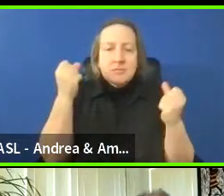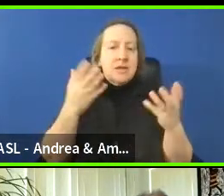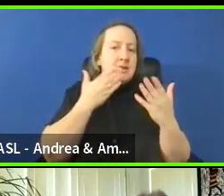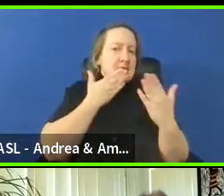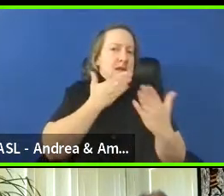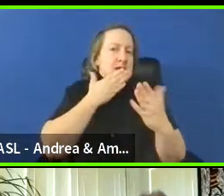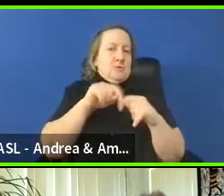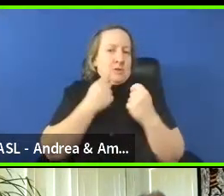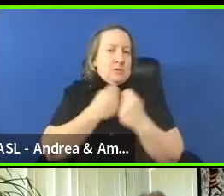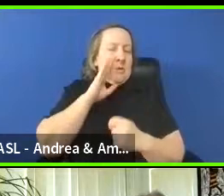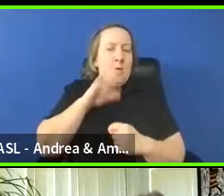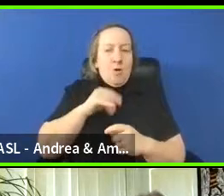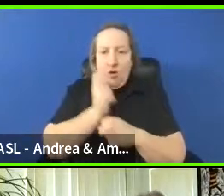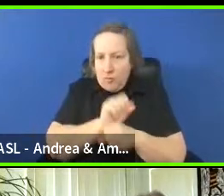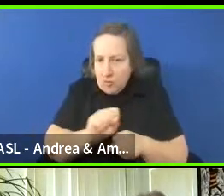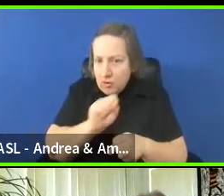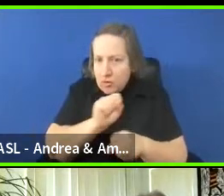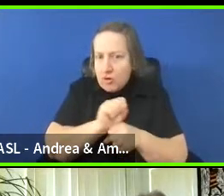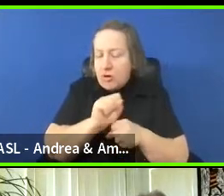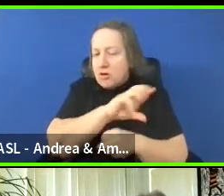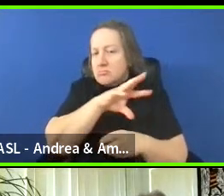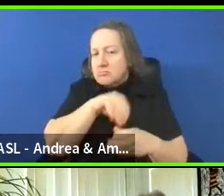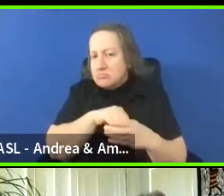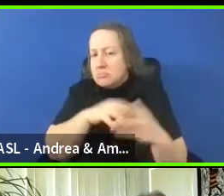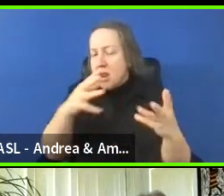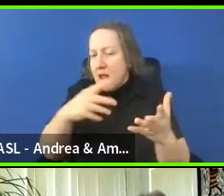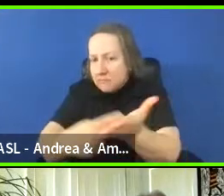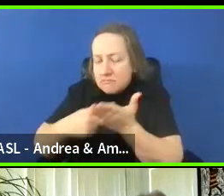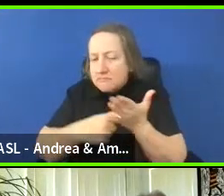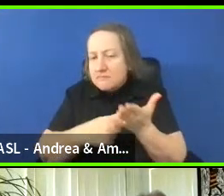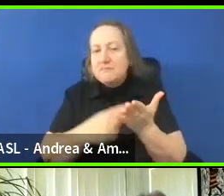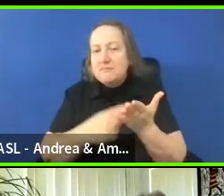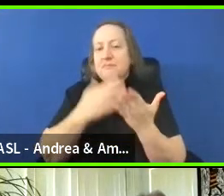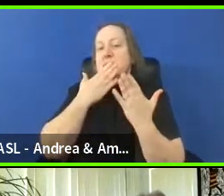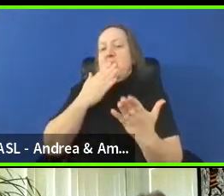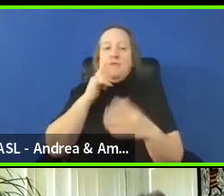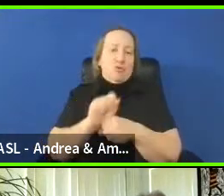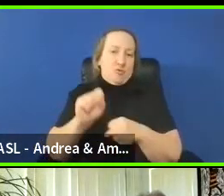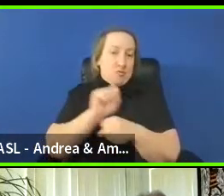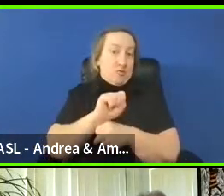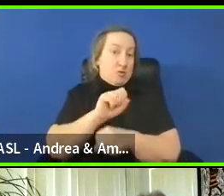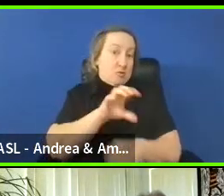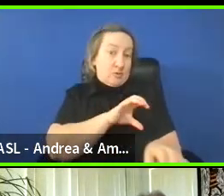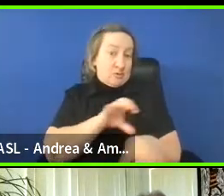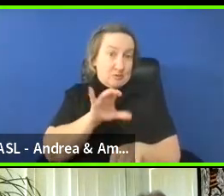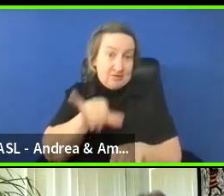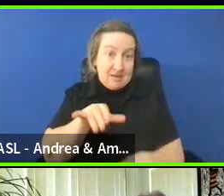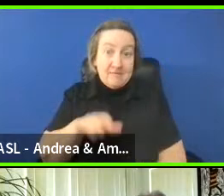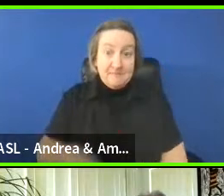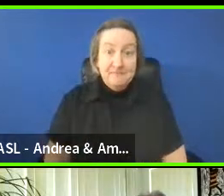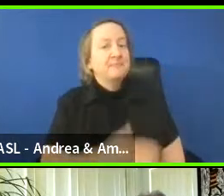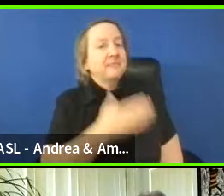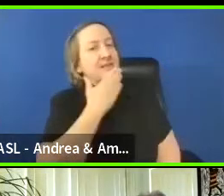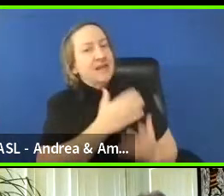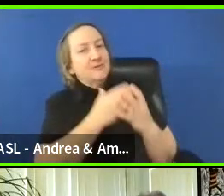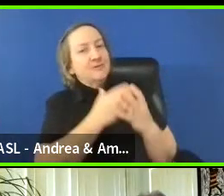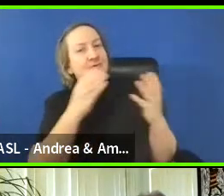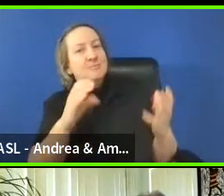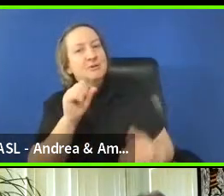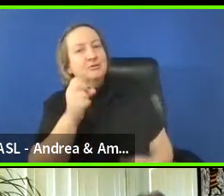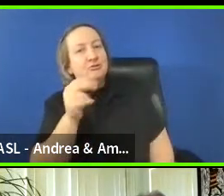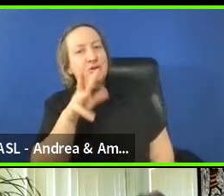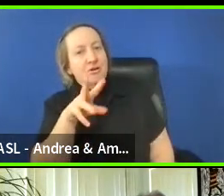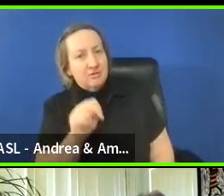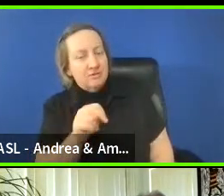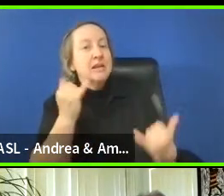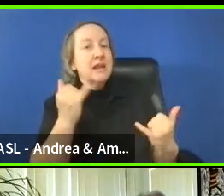work going into a lot of discussions, so I'm always thankful for the work being done there. Thank you so much, Sean. Now we're